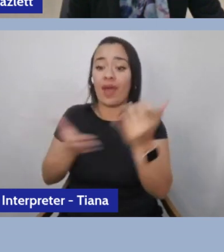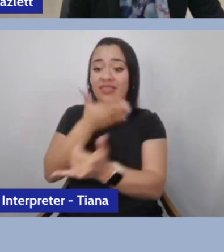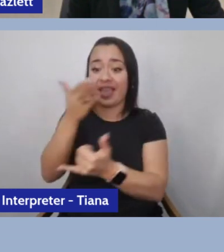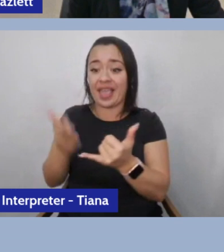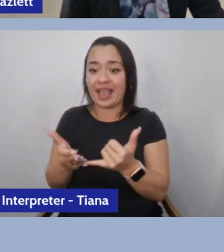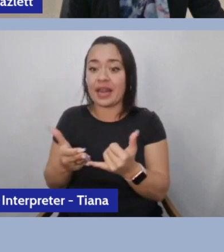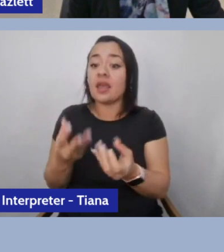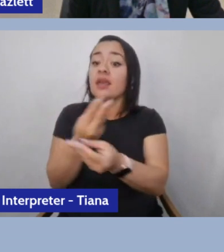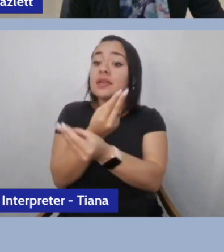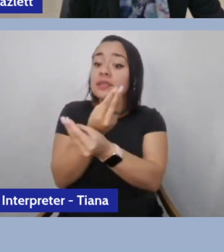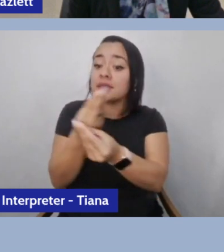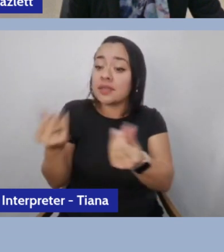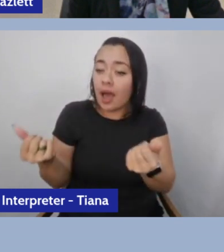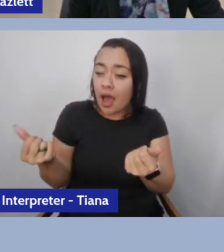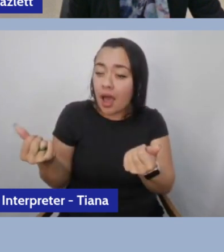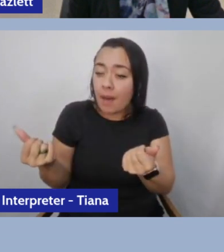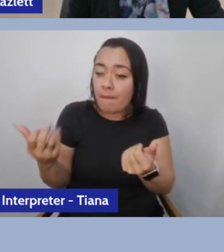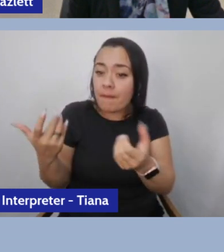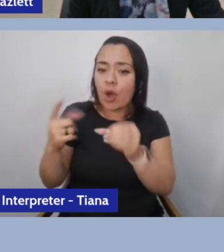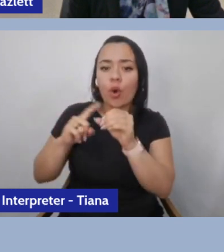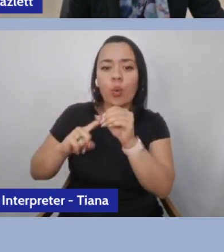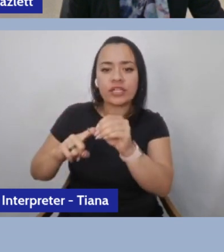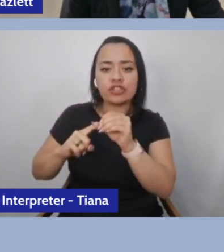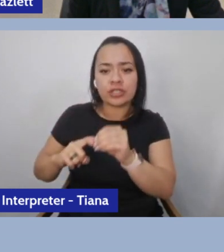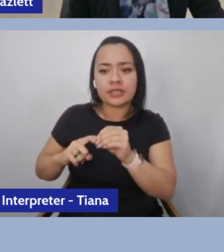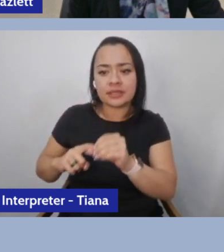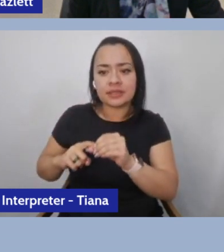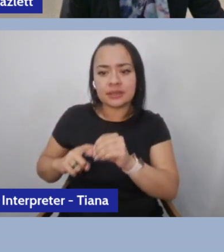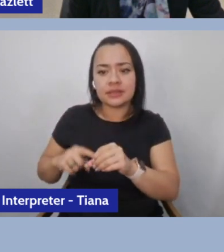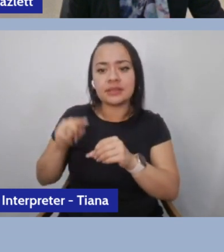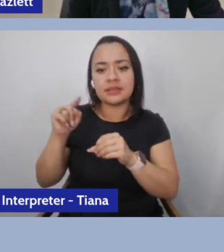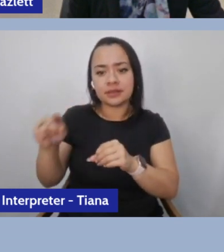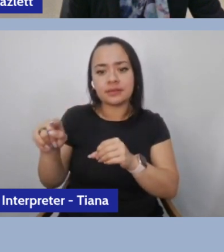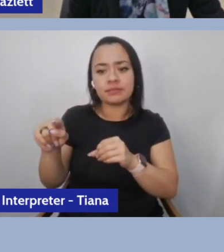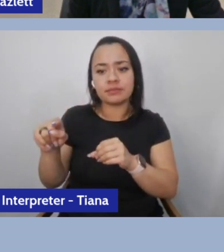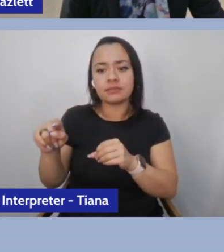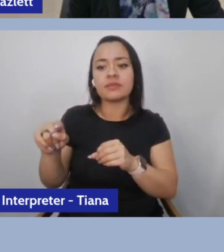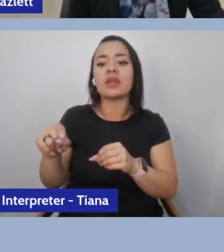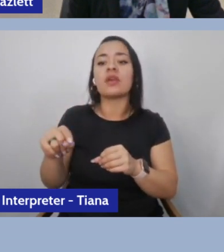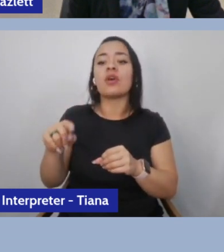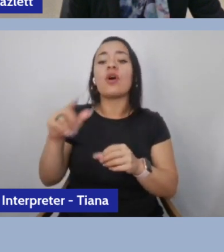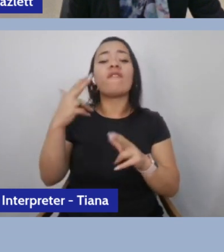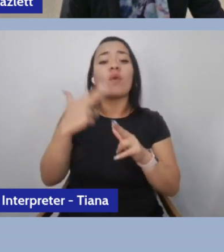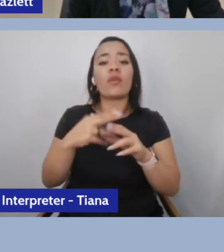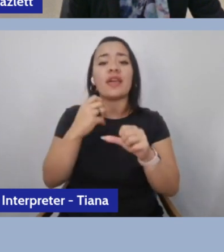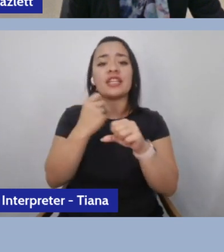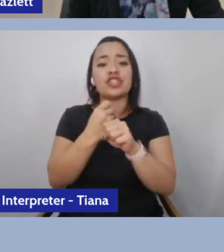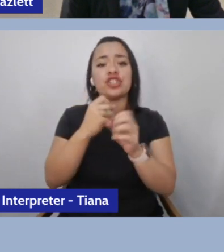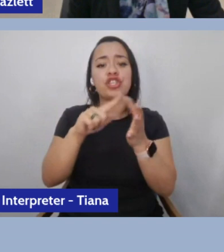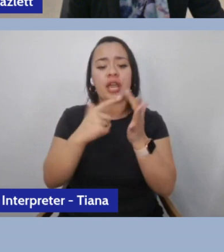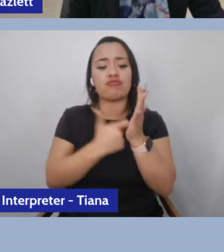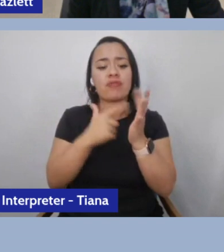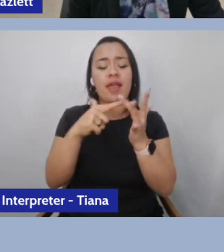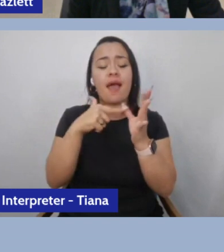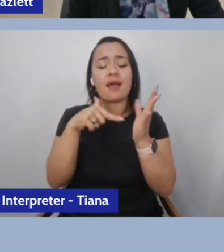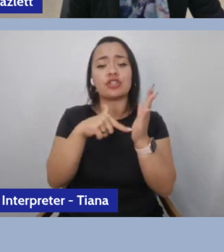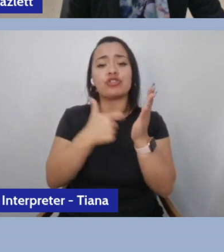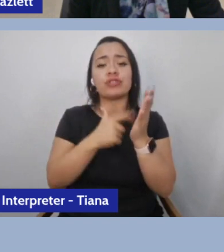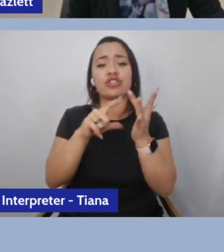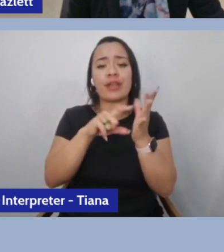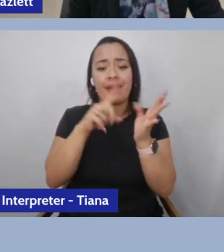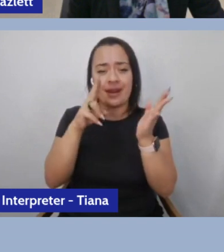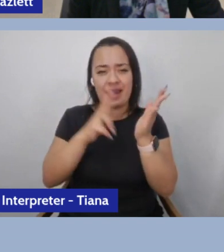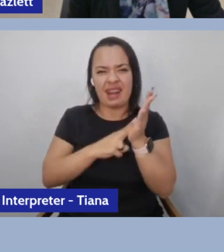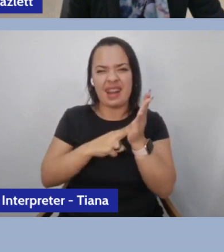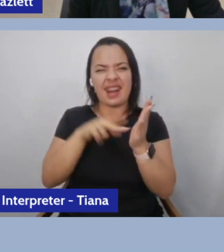the audience. I think this might be for our geriatrician. How do we understand the mindset of